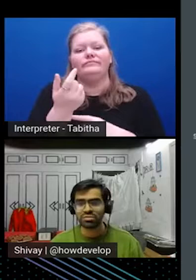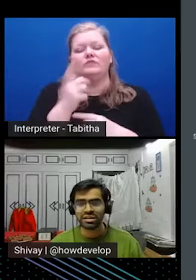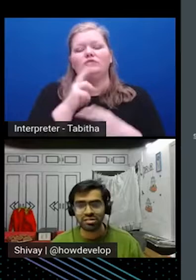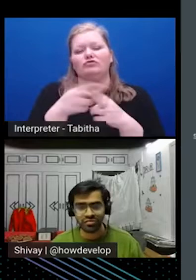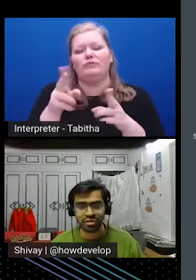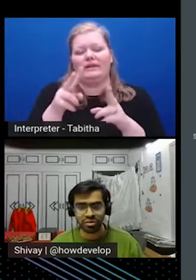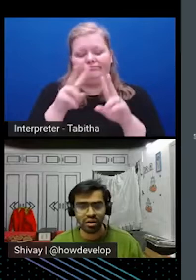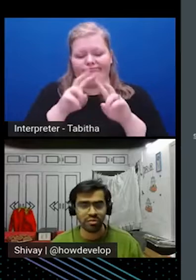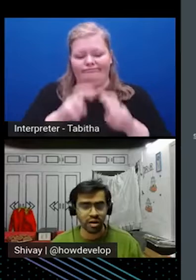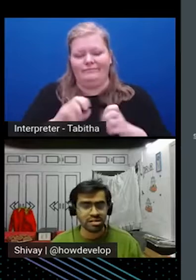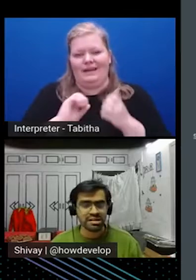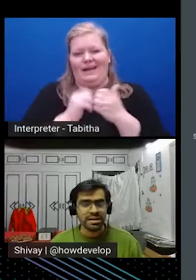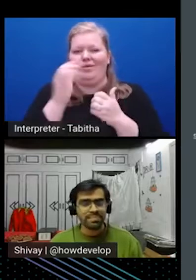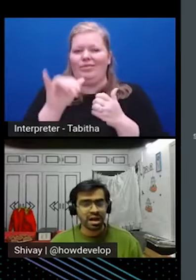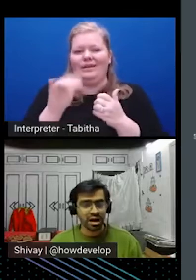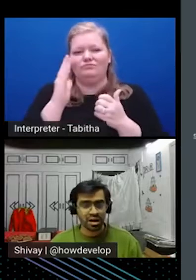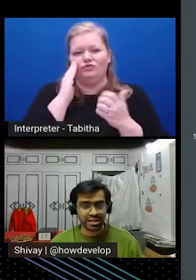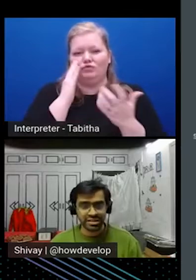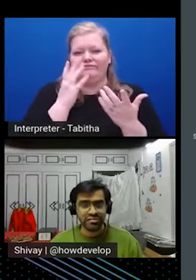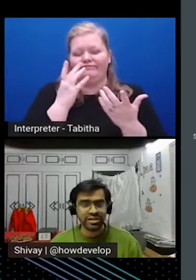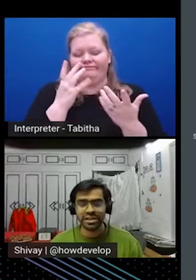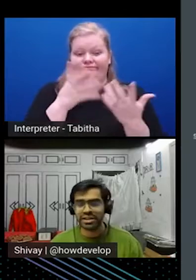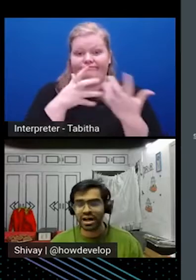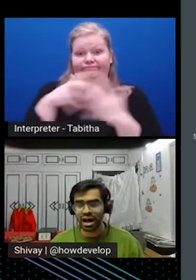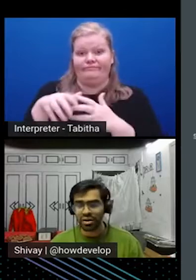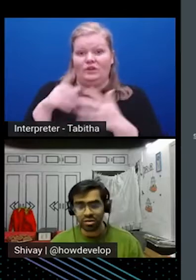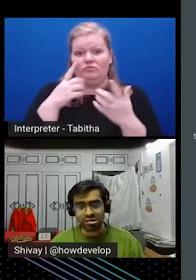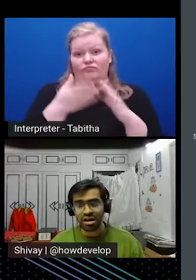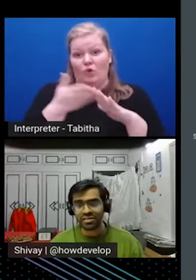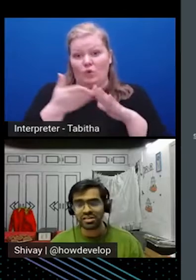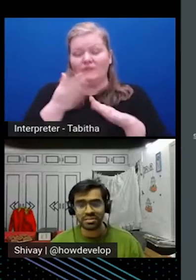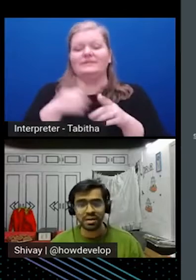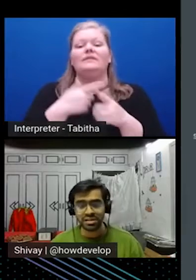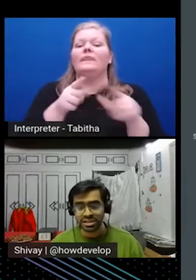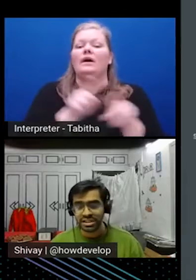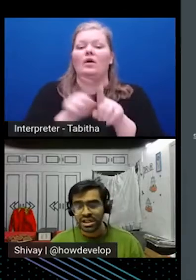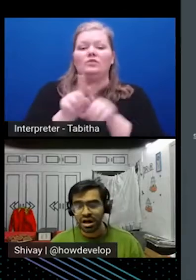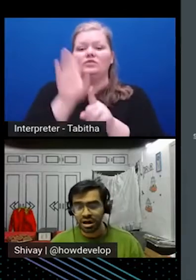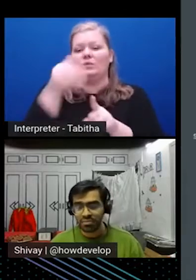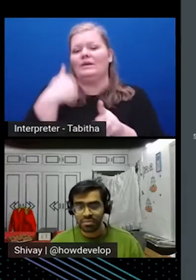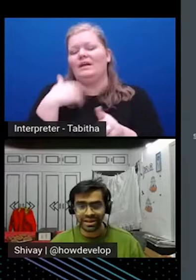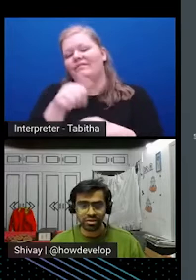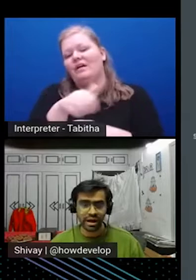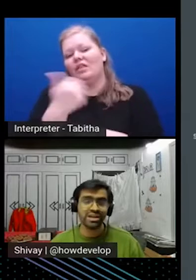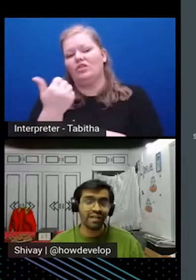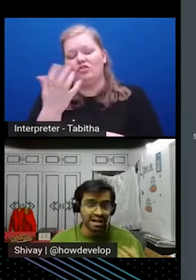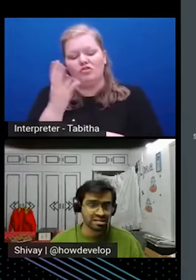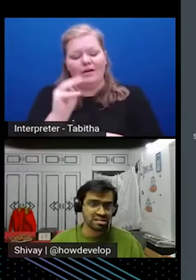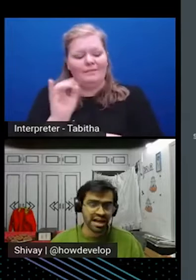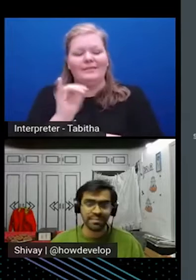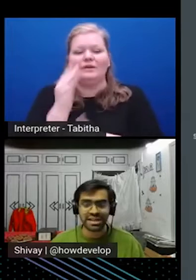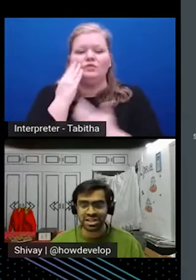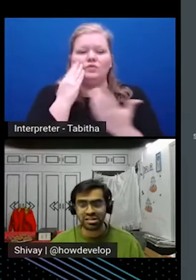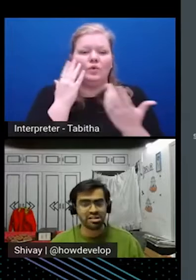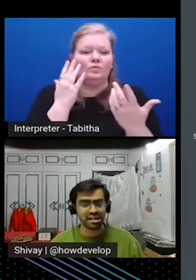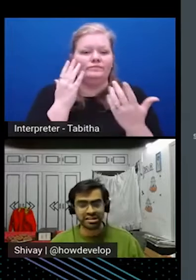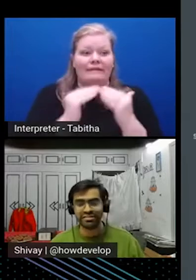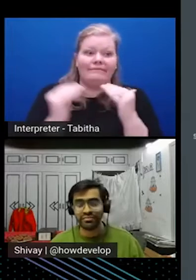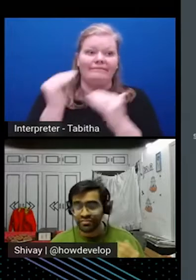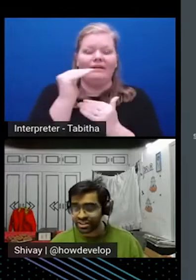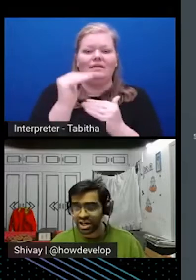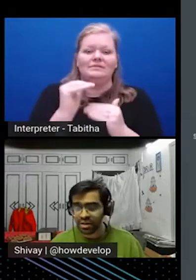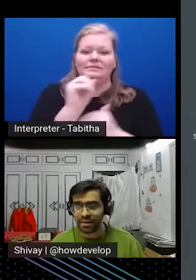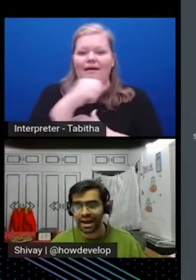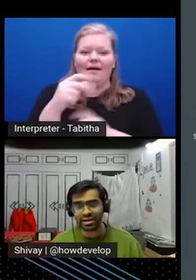into how that sort of works. Then we are also having some other advanced applications such as